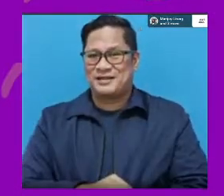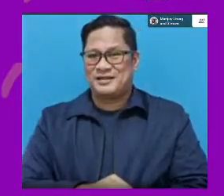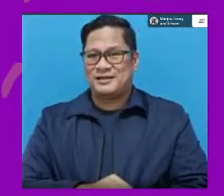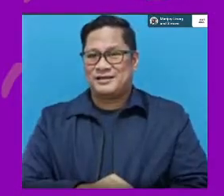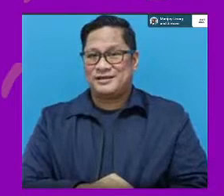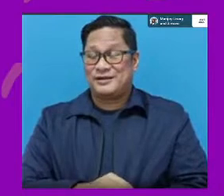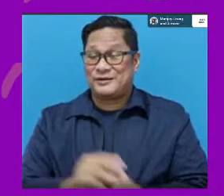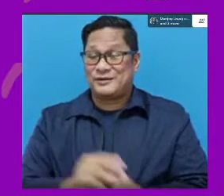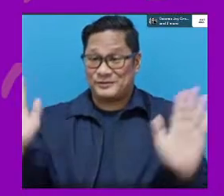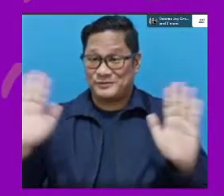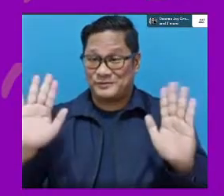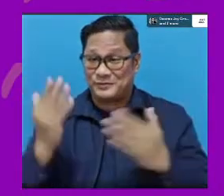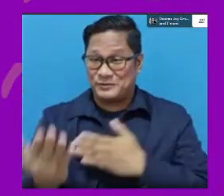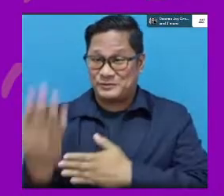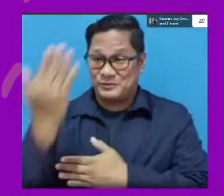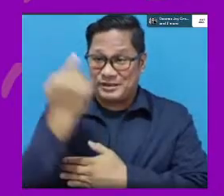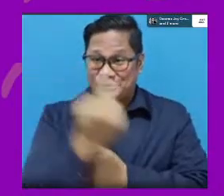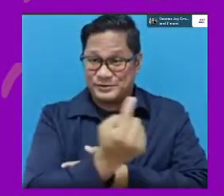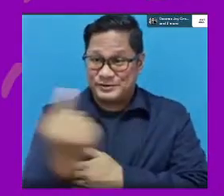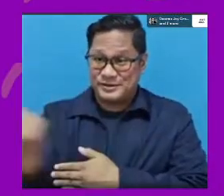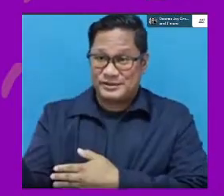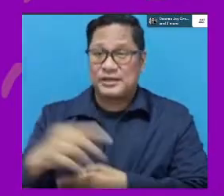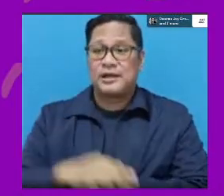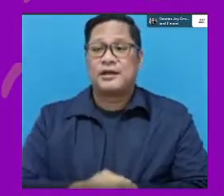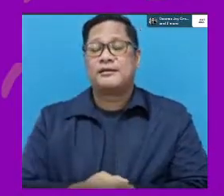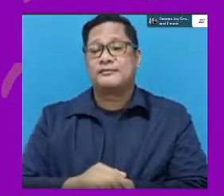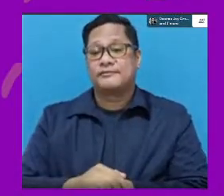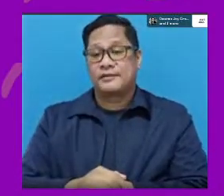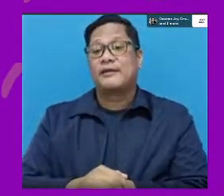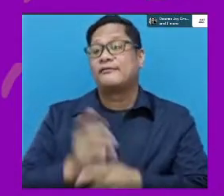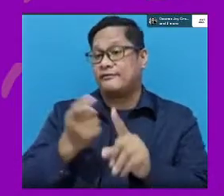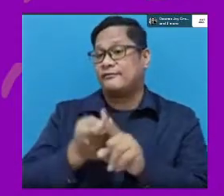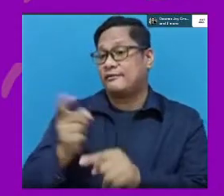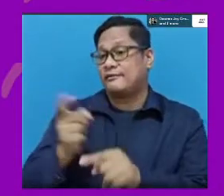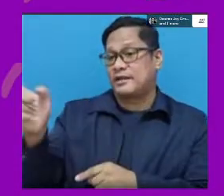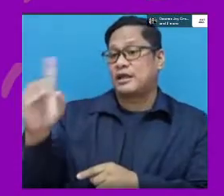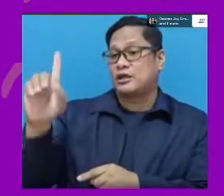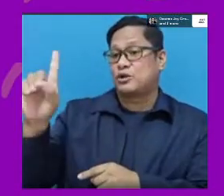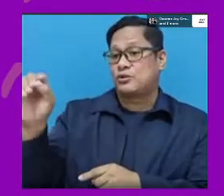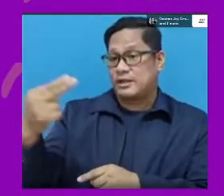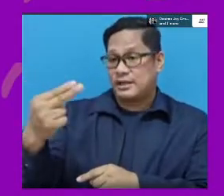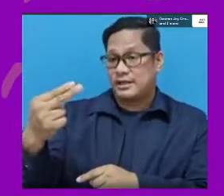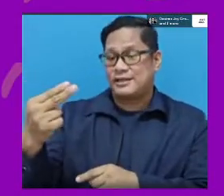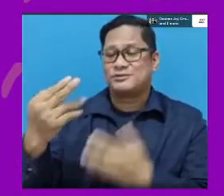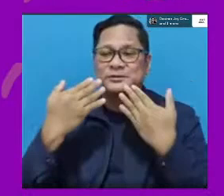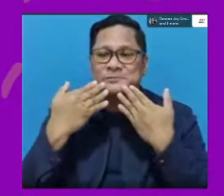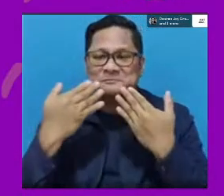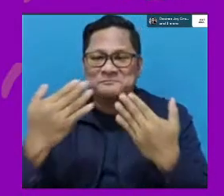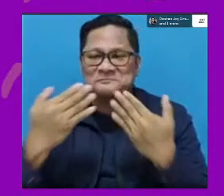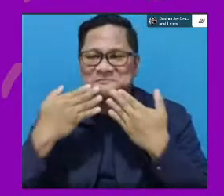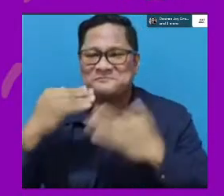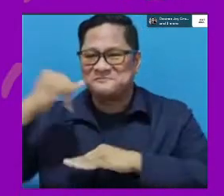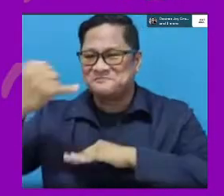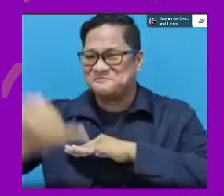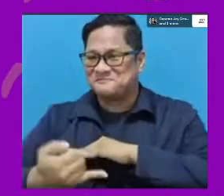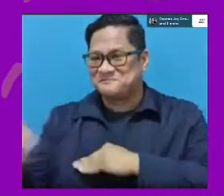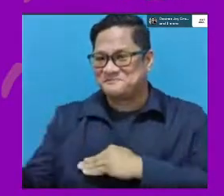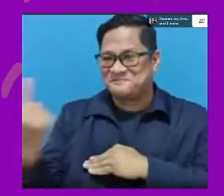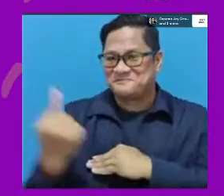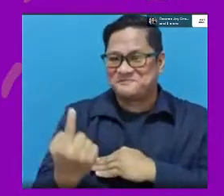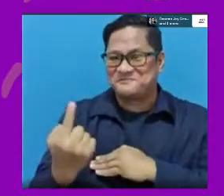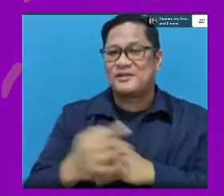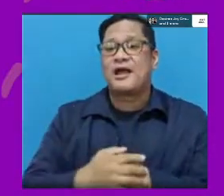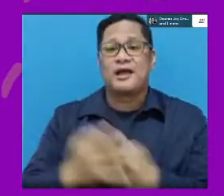Magandang umaga po sa inyong lahat. On behalf of the Department of Health, we would like to thank you for this invitation. I will